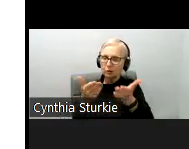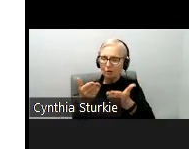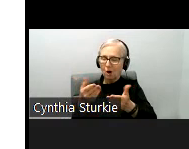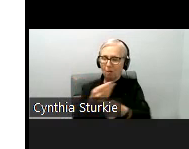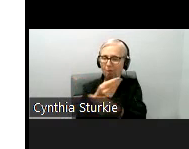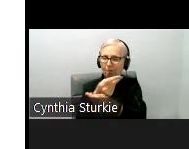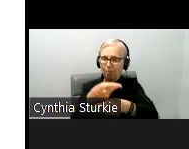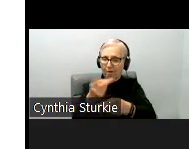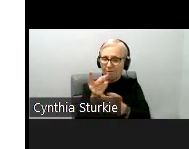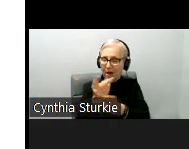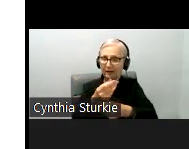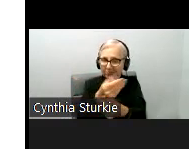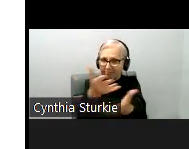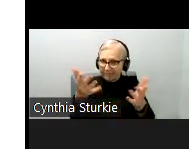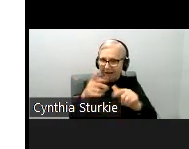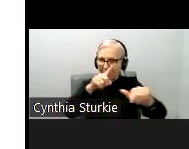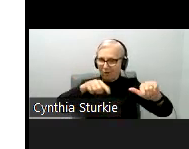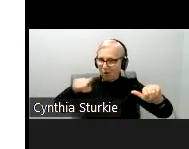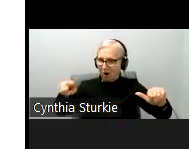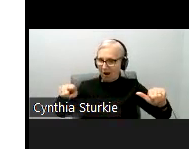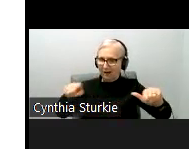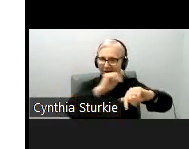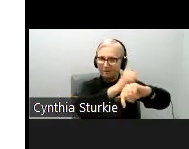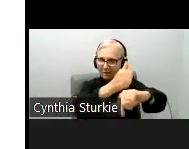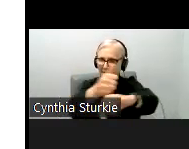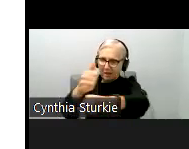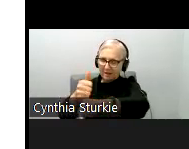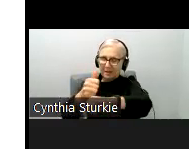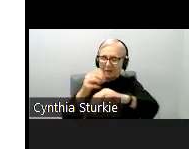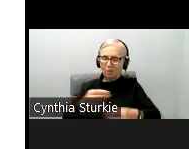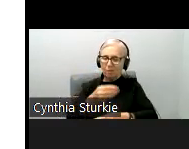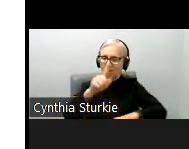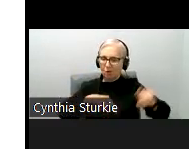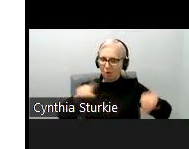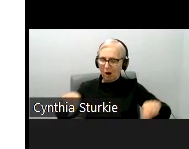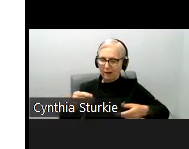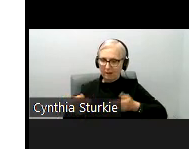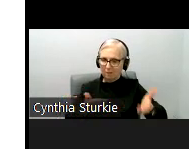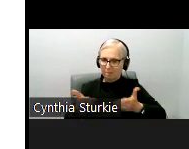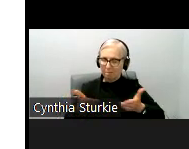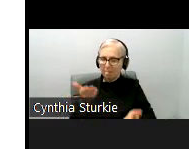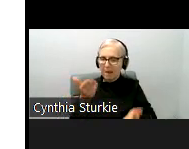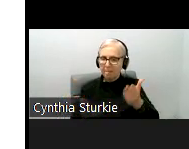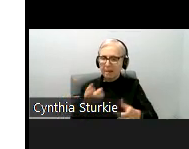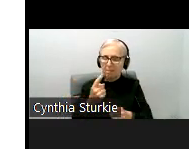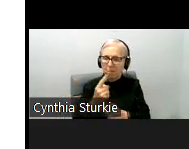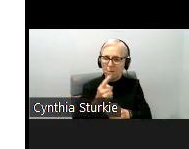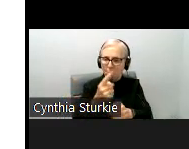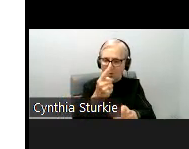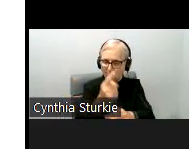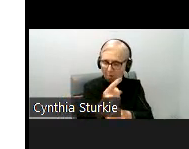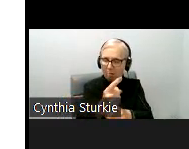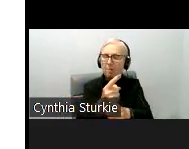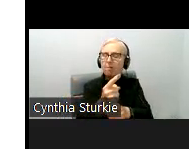of settings and encompass a variety of services where it may be more appropriate for a supervisor to be a licensed mental